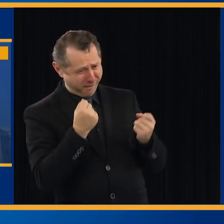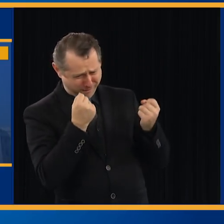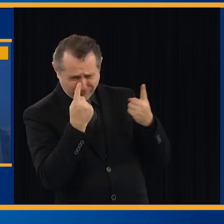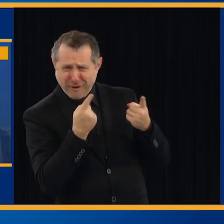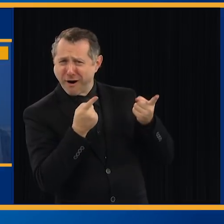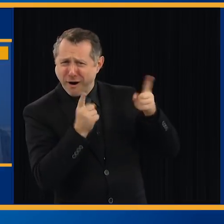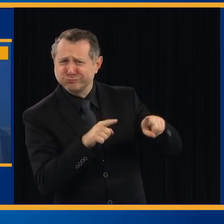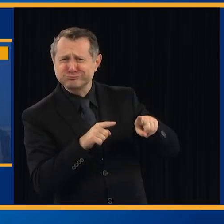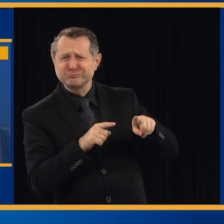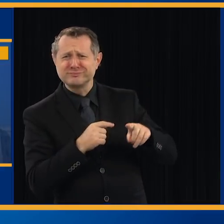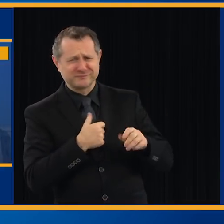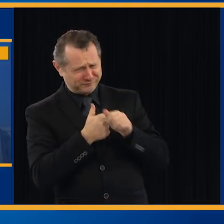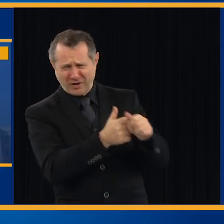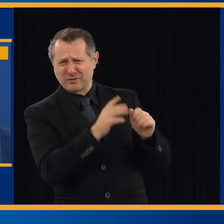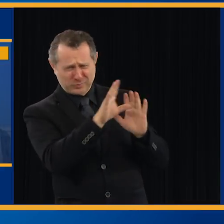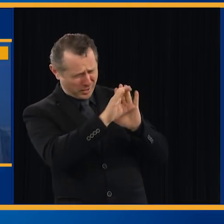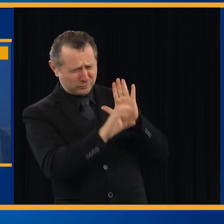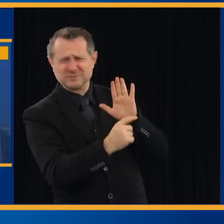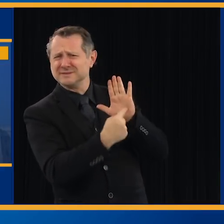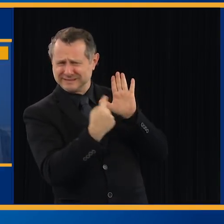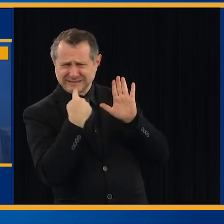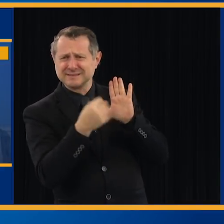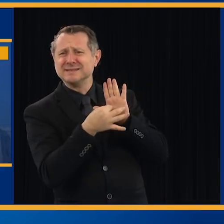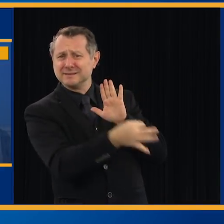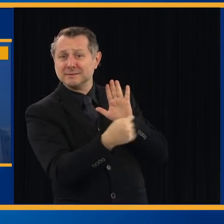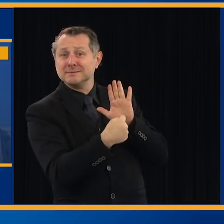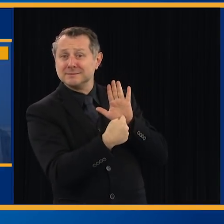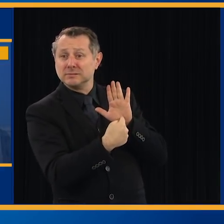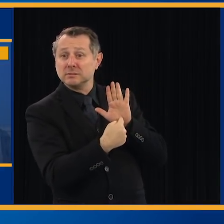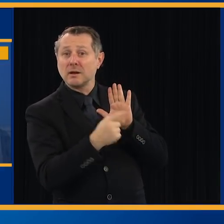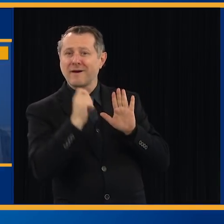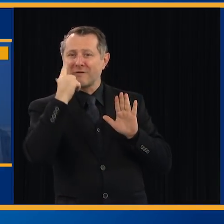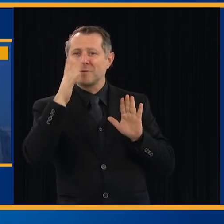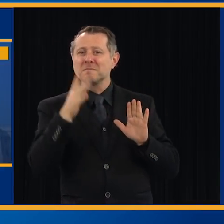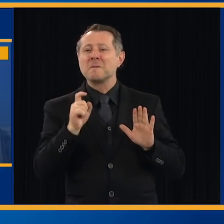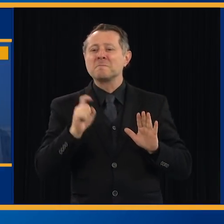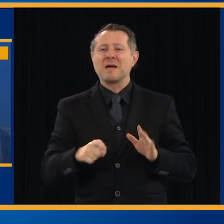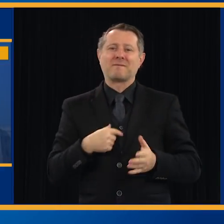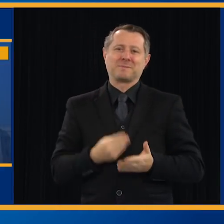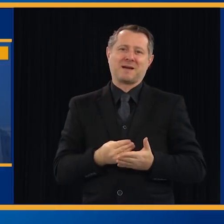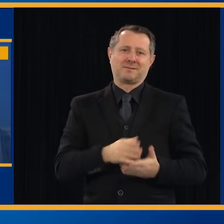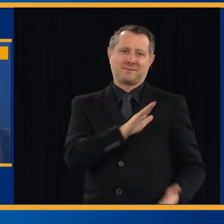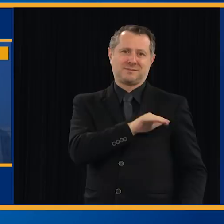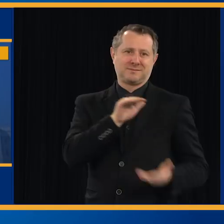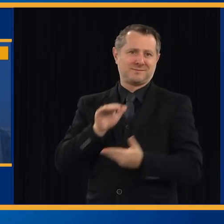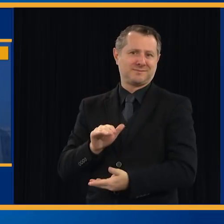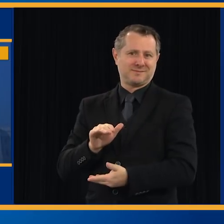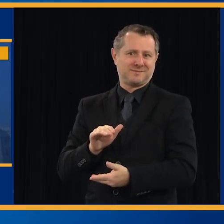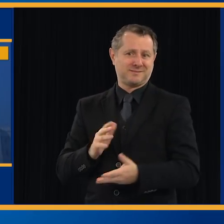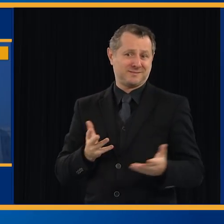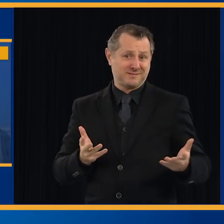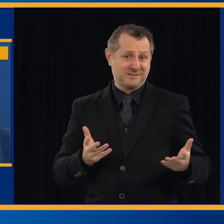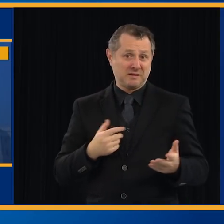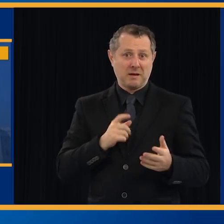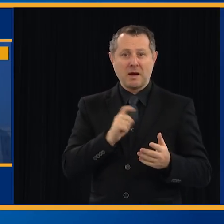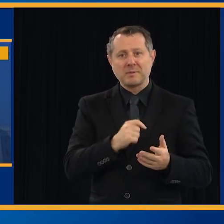legal. But the governors in the states have to have resources. And yes, you have to help small businesses, you have to help the airlines, you have to help